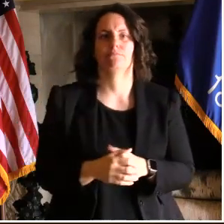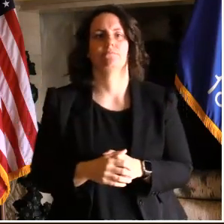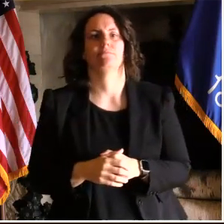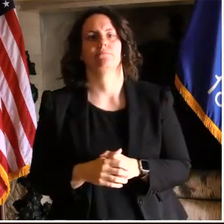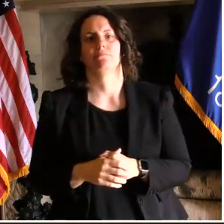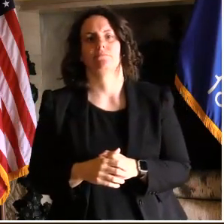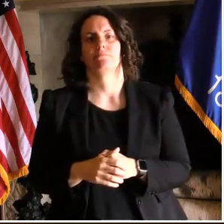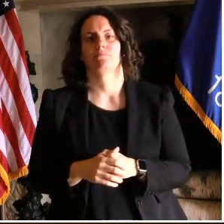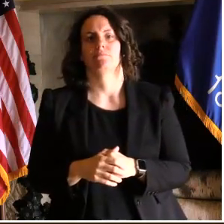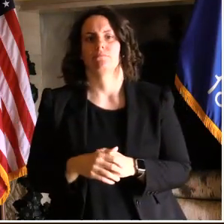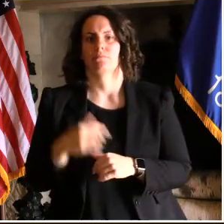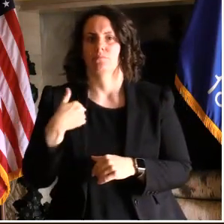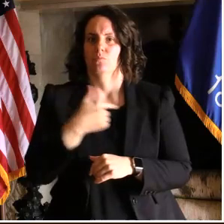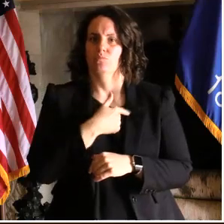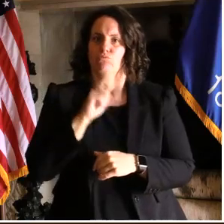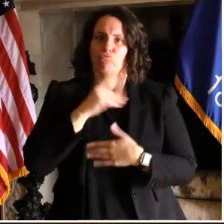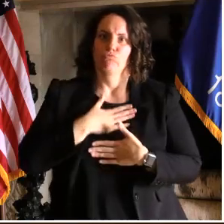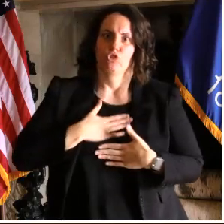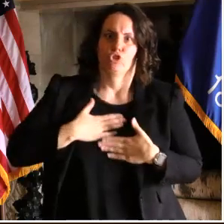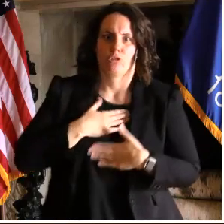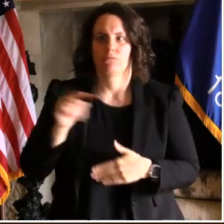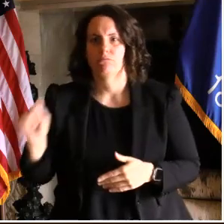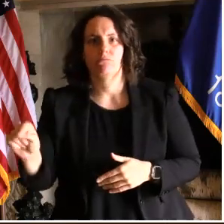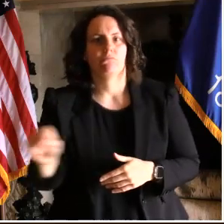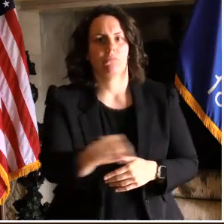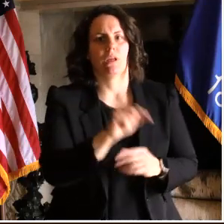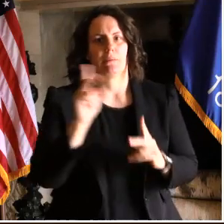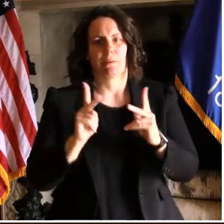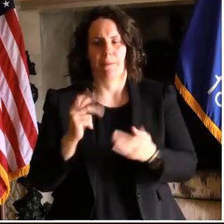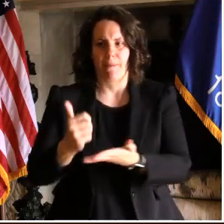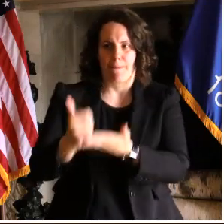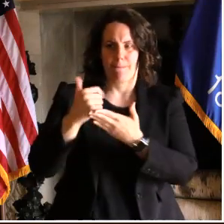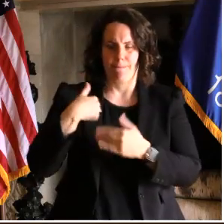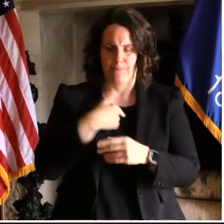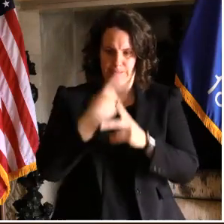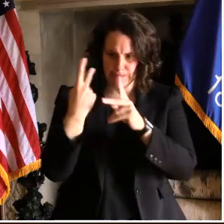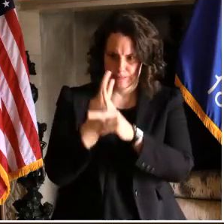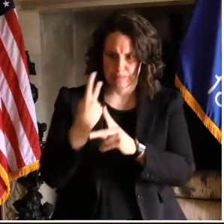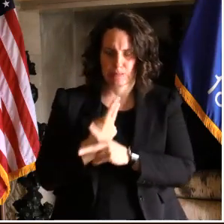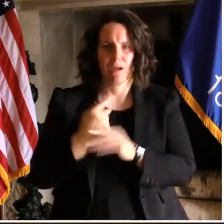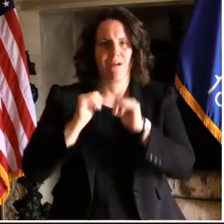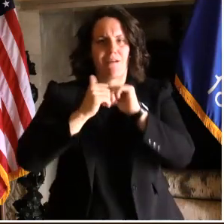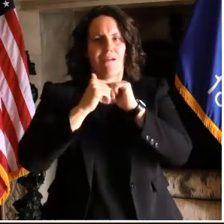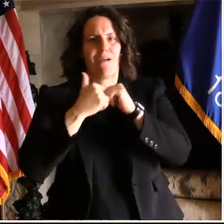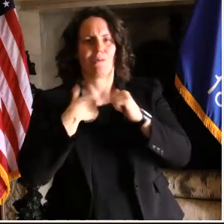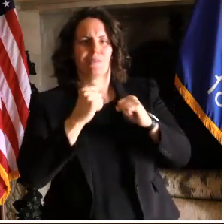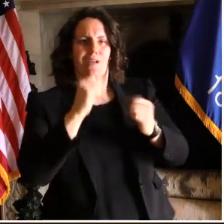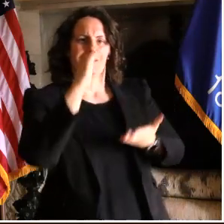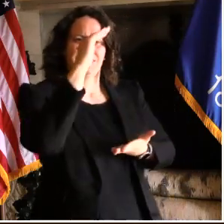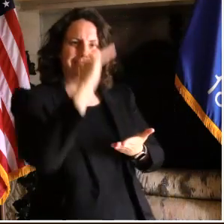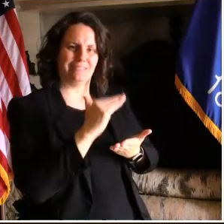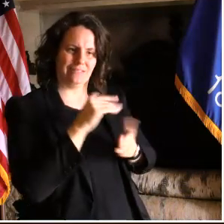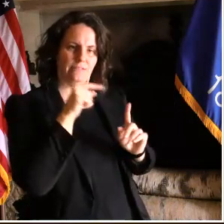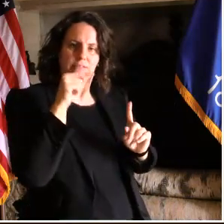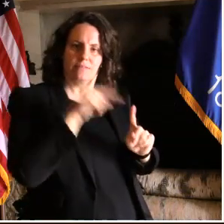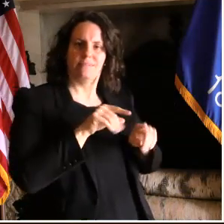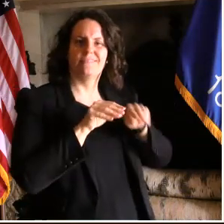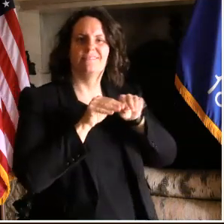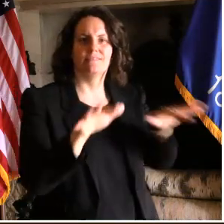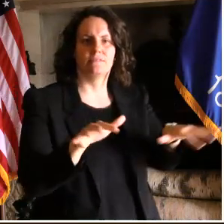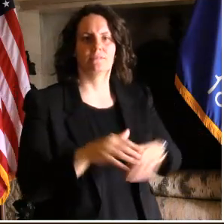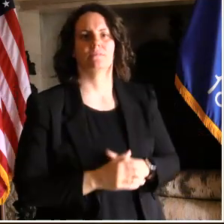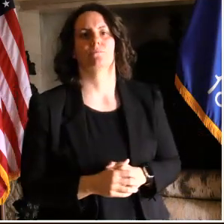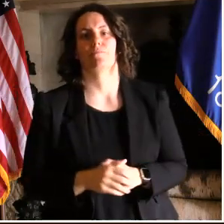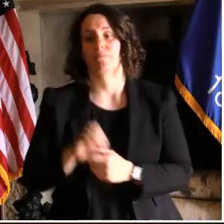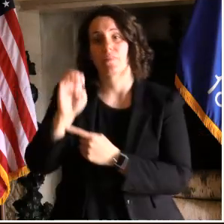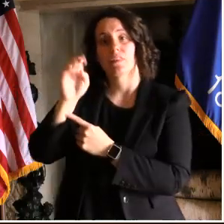us get a handle on this. My great appreciation and shout-outs goes to Epic Systems, which will provide project